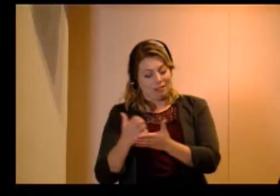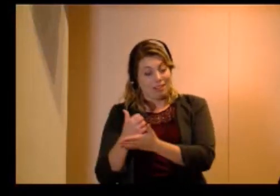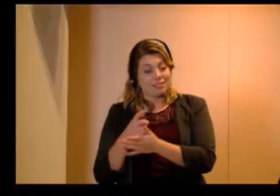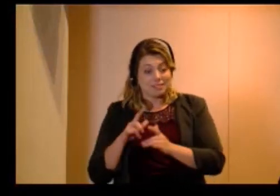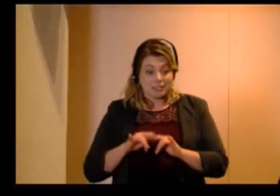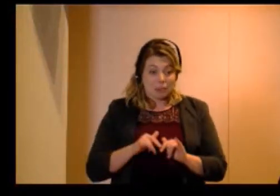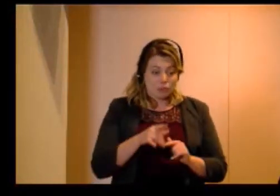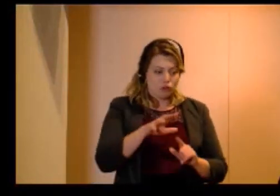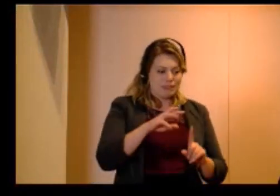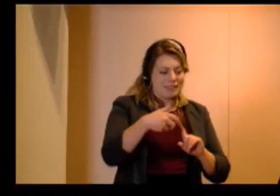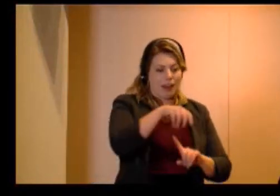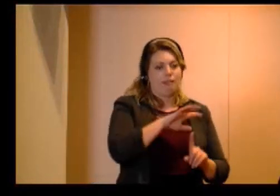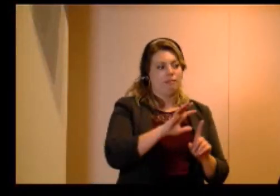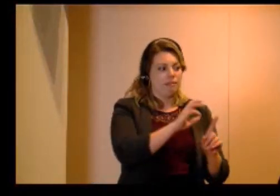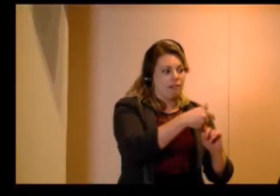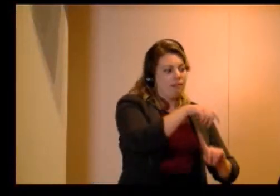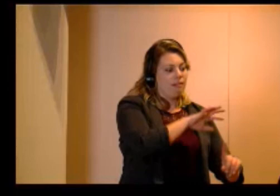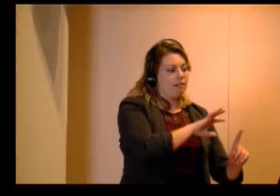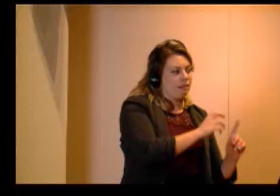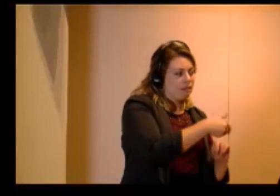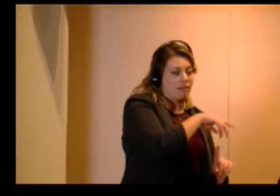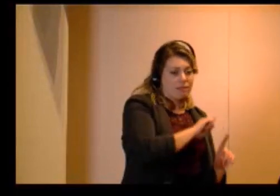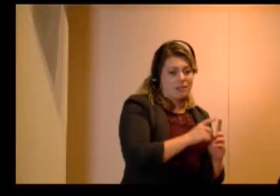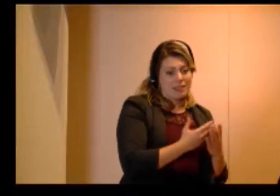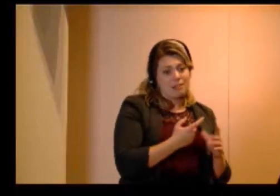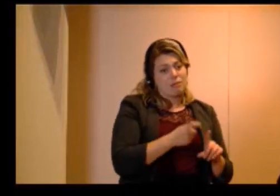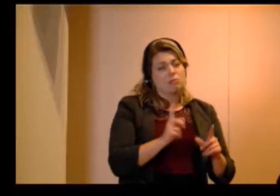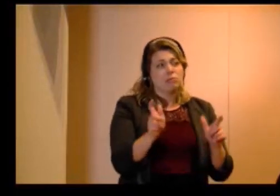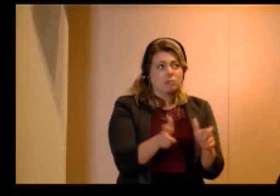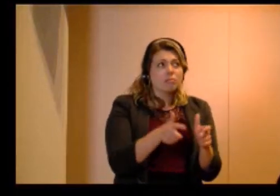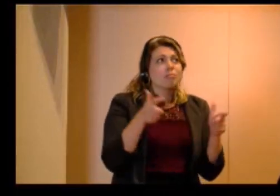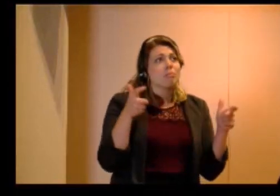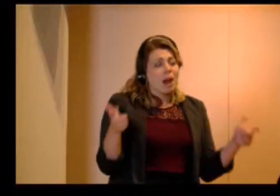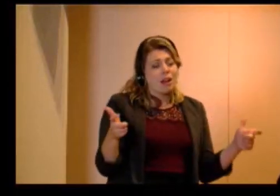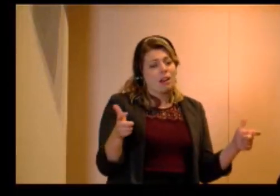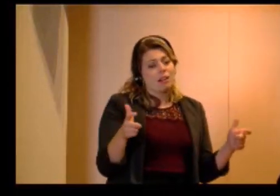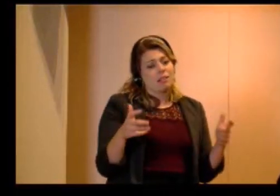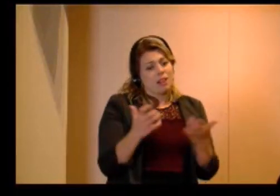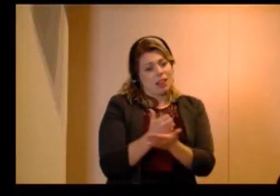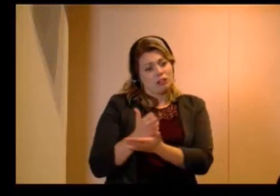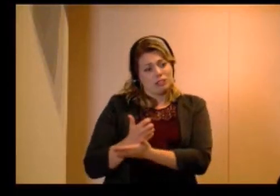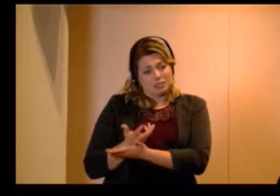all of these pieces from these massive collections?